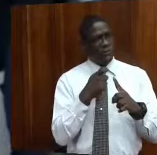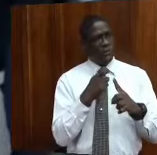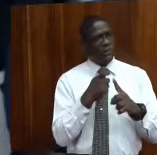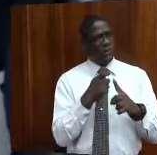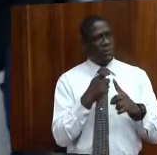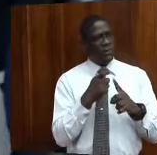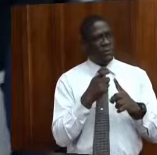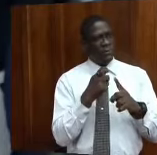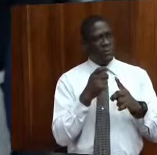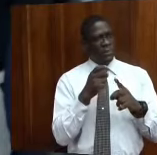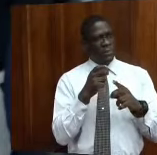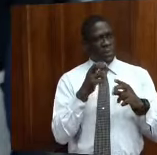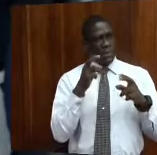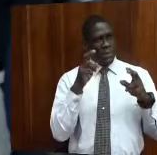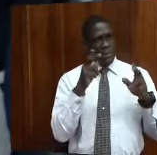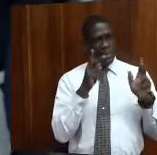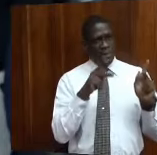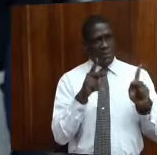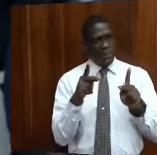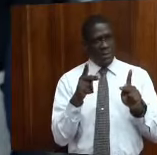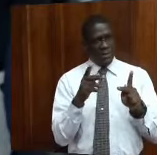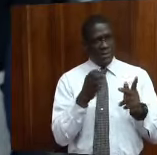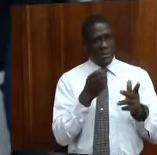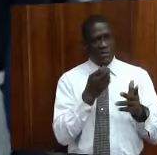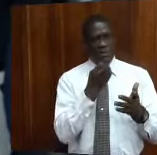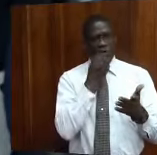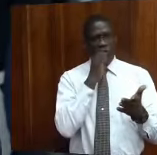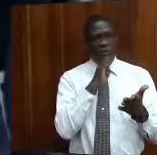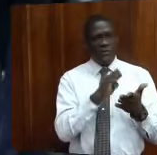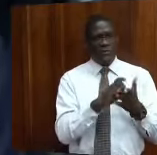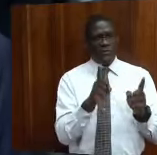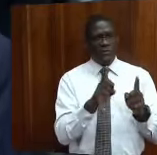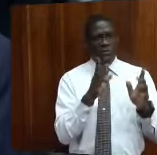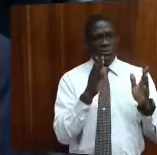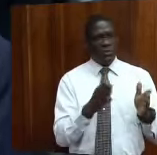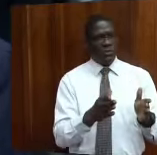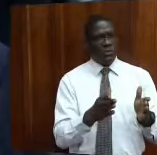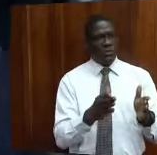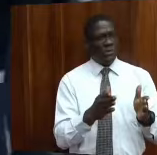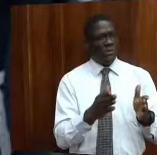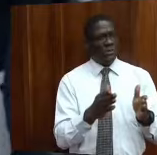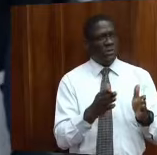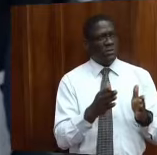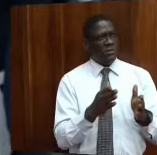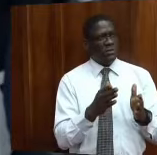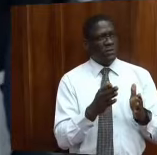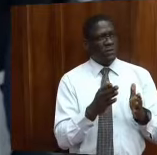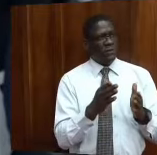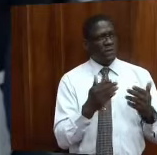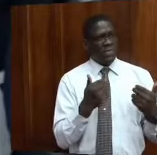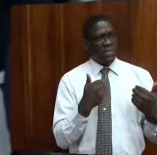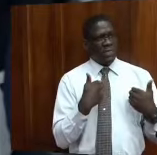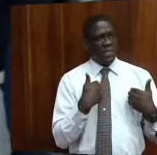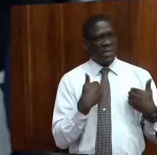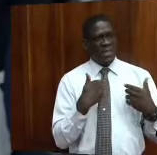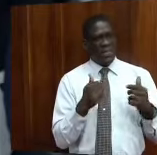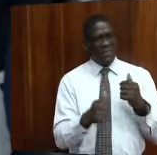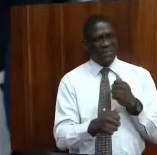of evildoers. They sharpen their tongues like swords and aim cruel words like deadly